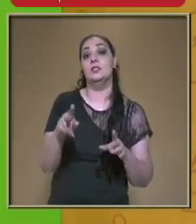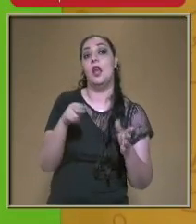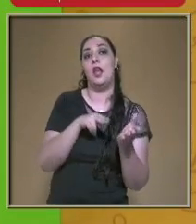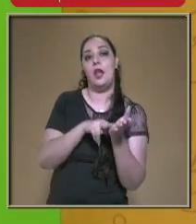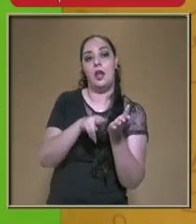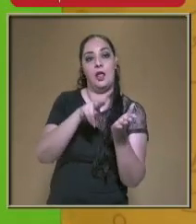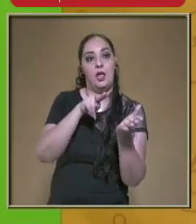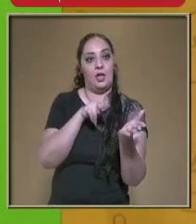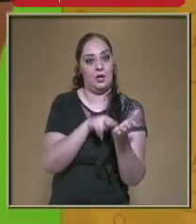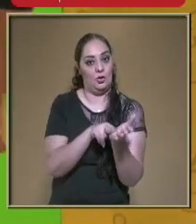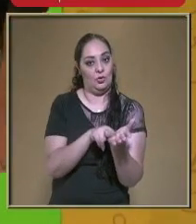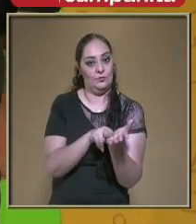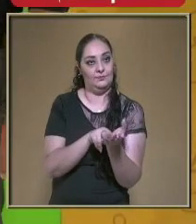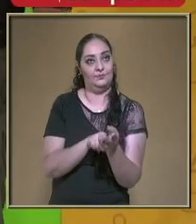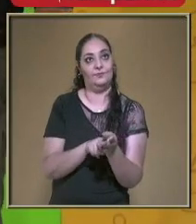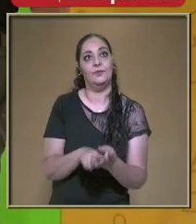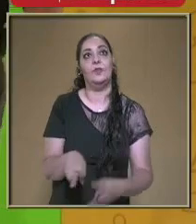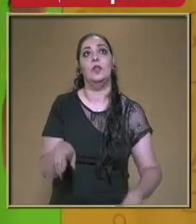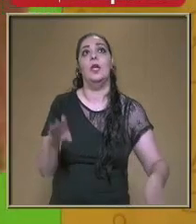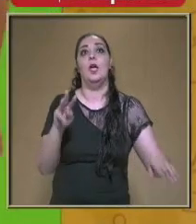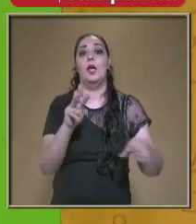The warning